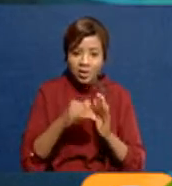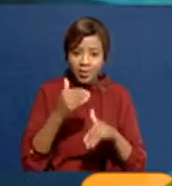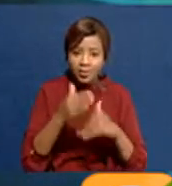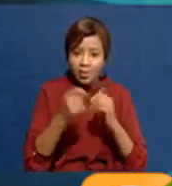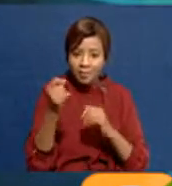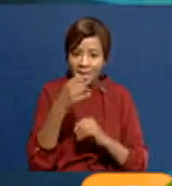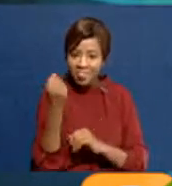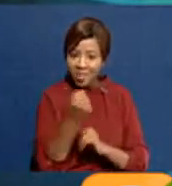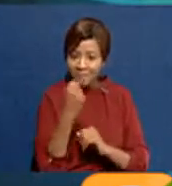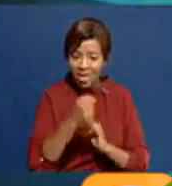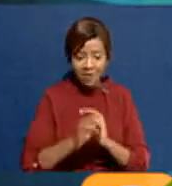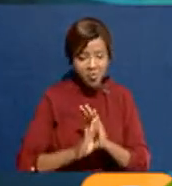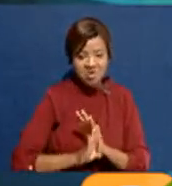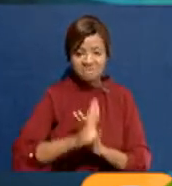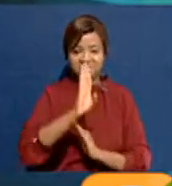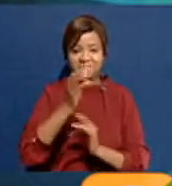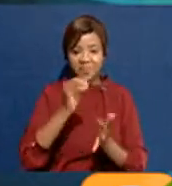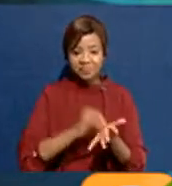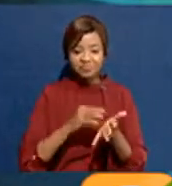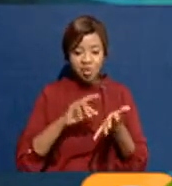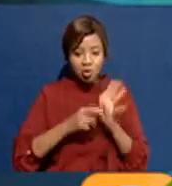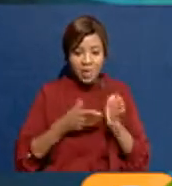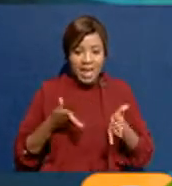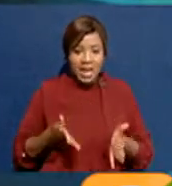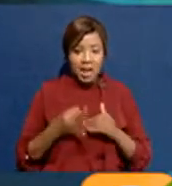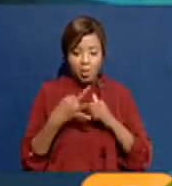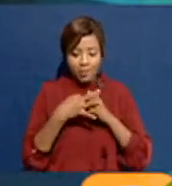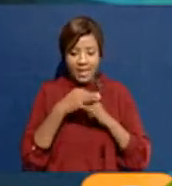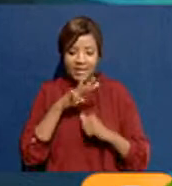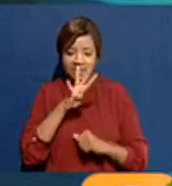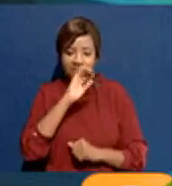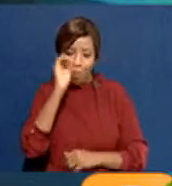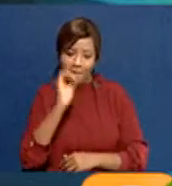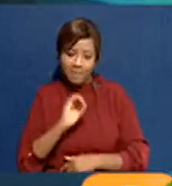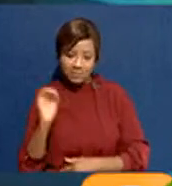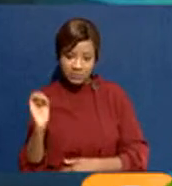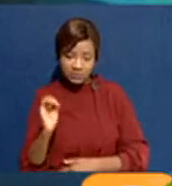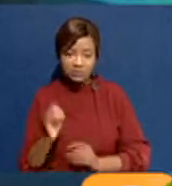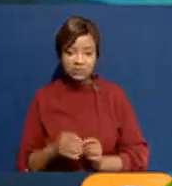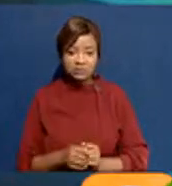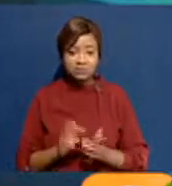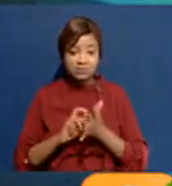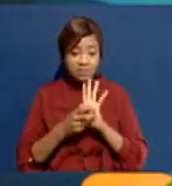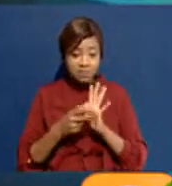say, 83-84%, depending on who is reporting. So